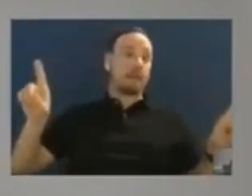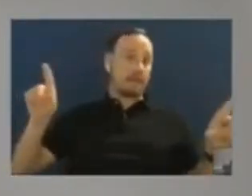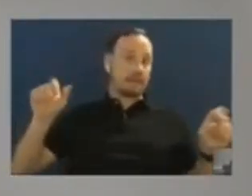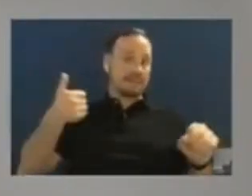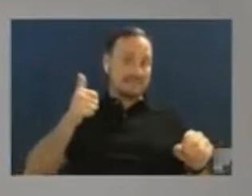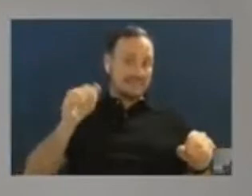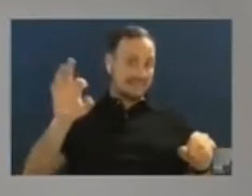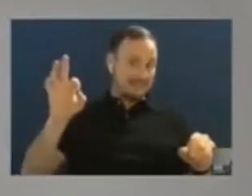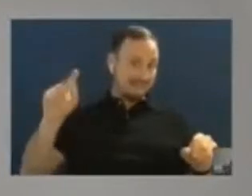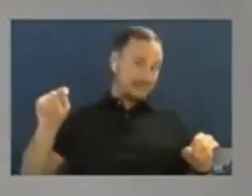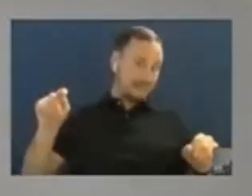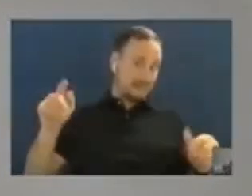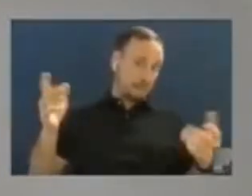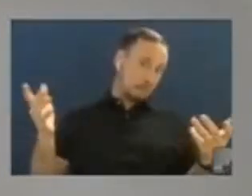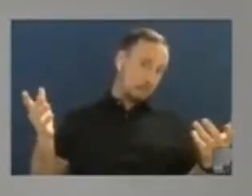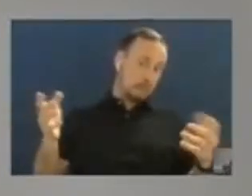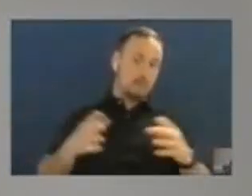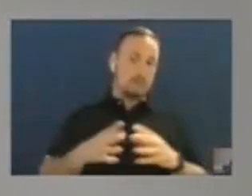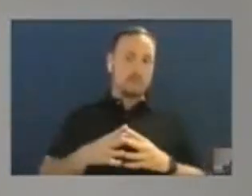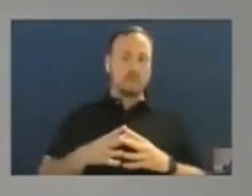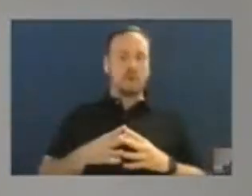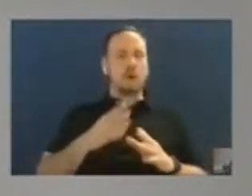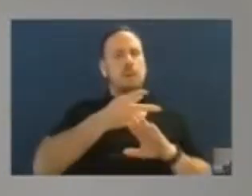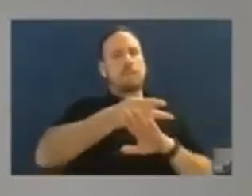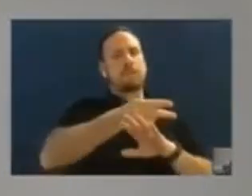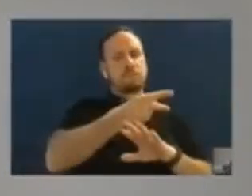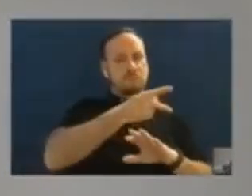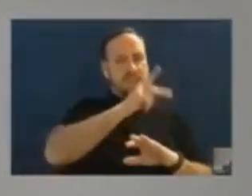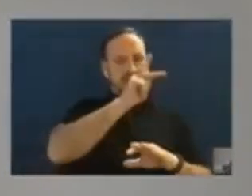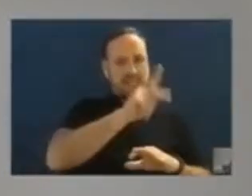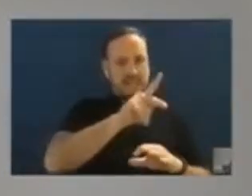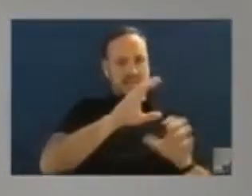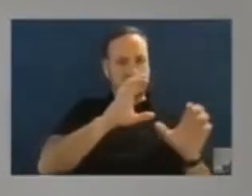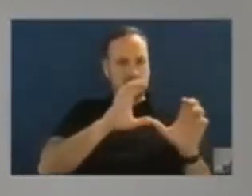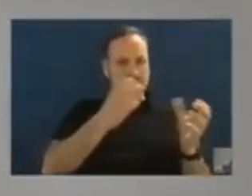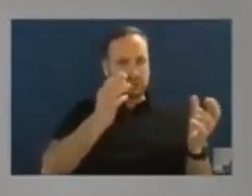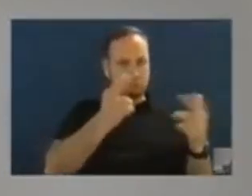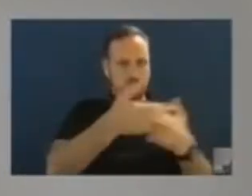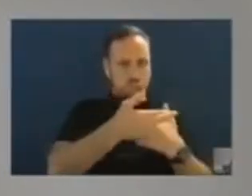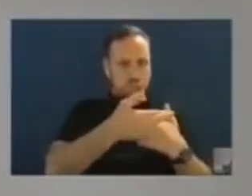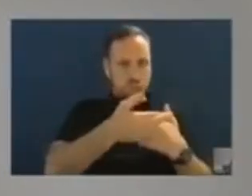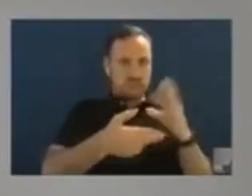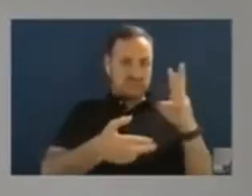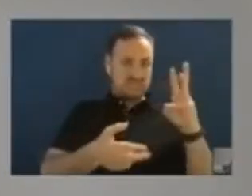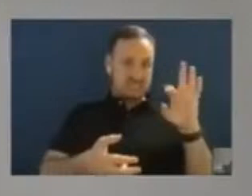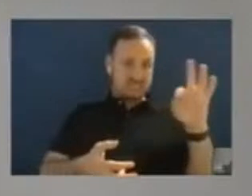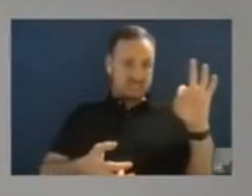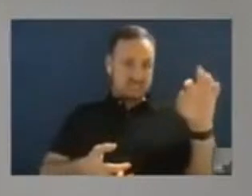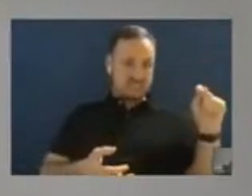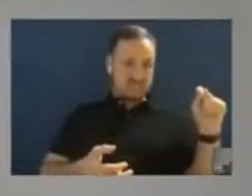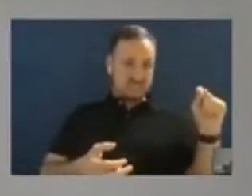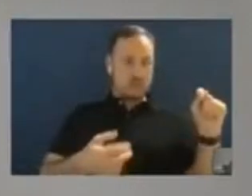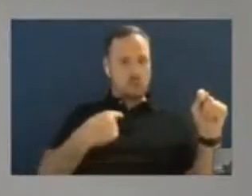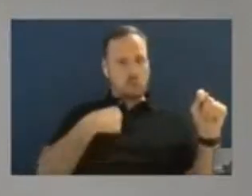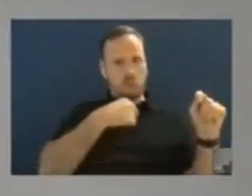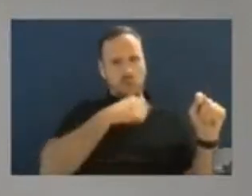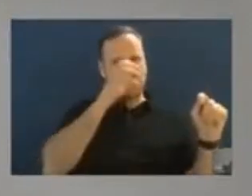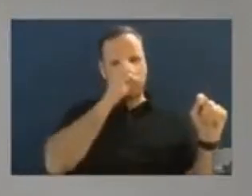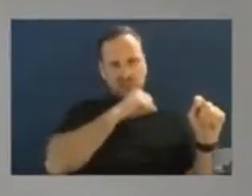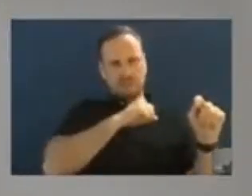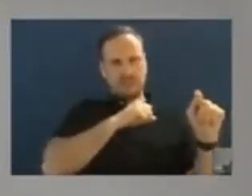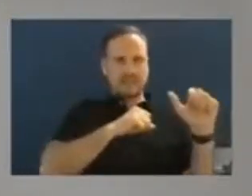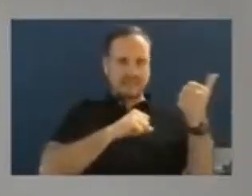instance, in a pre-K classroom right now with 6 foot social distancing, we're estimating about 10 students in a